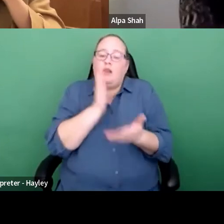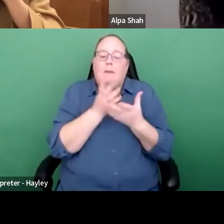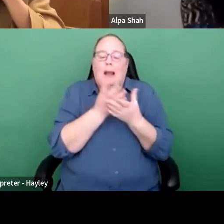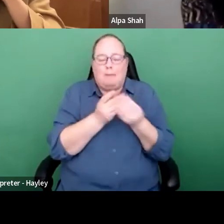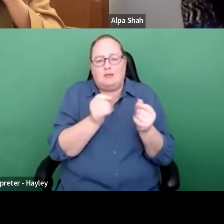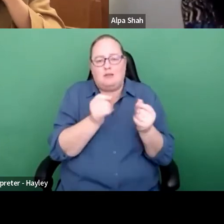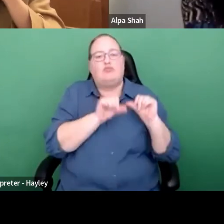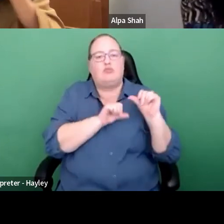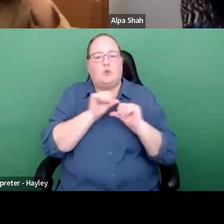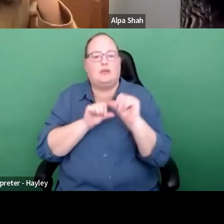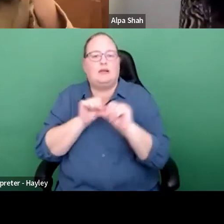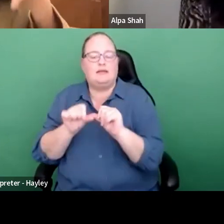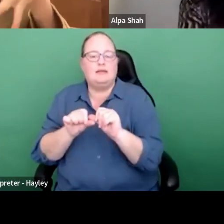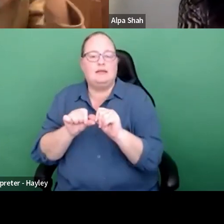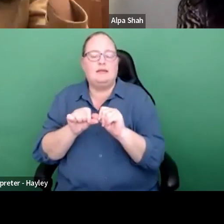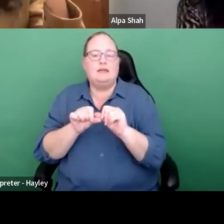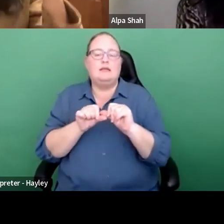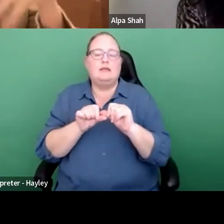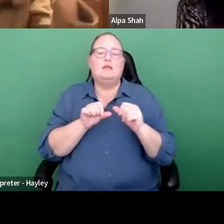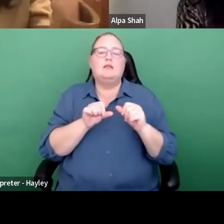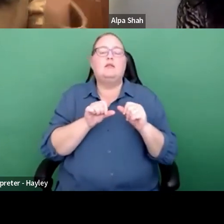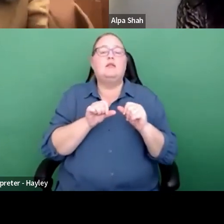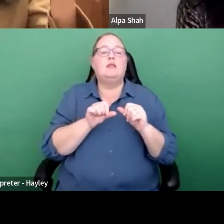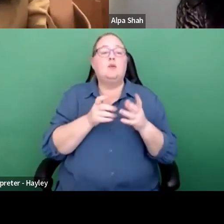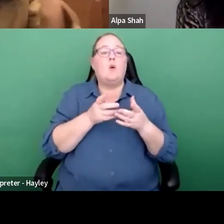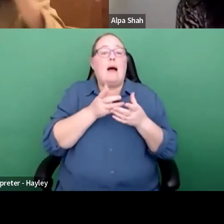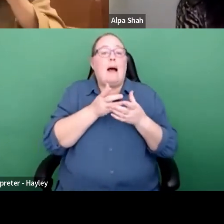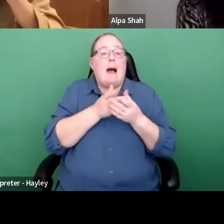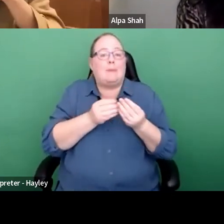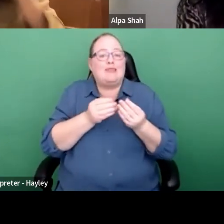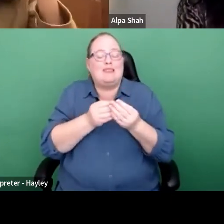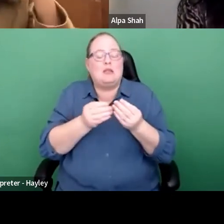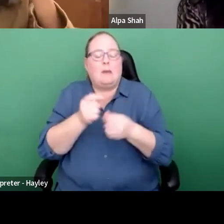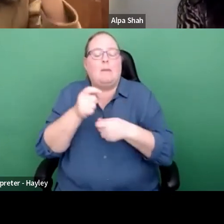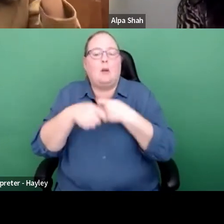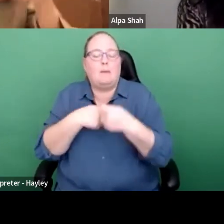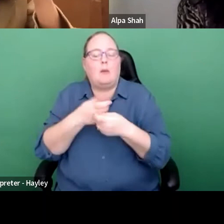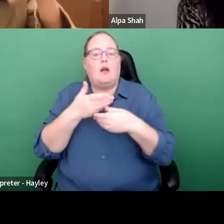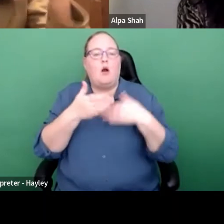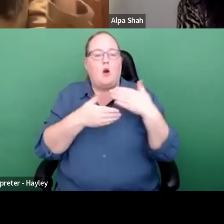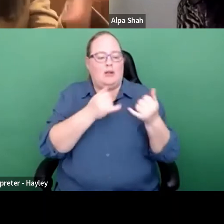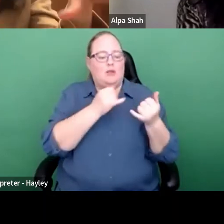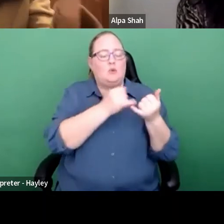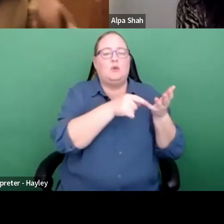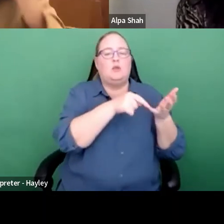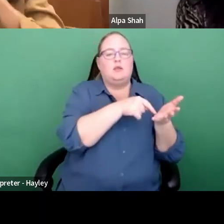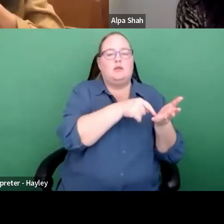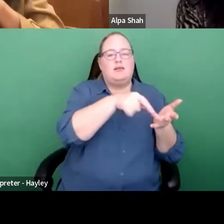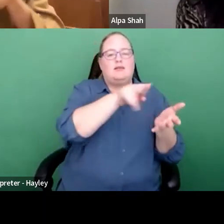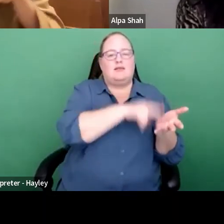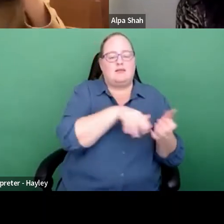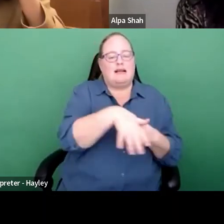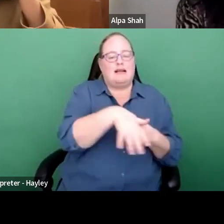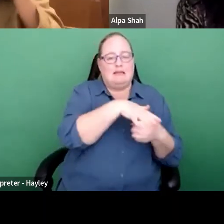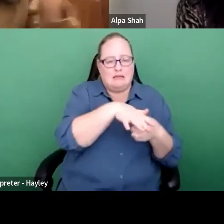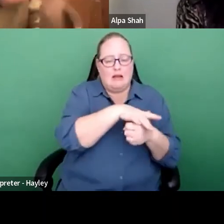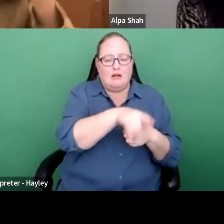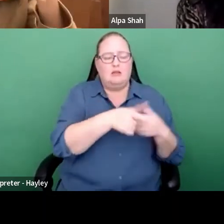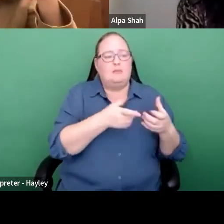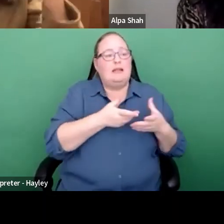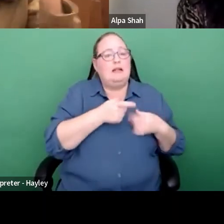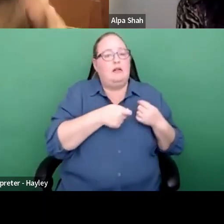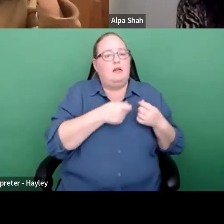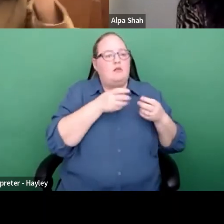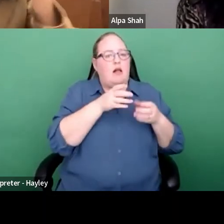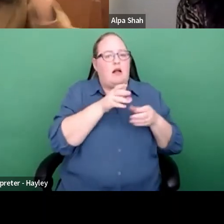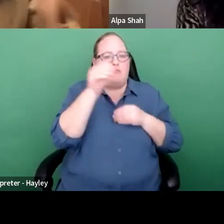And, kind of emptying has been kind of ongoing, for example, in Sutton Estate, and, it can still have life and sociality and, all of